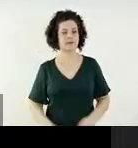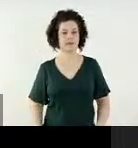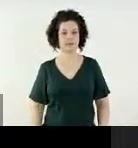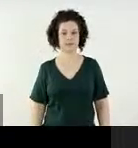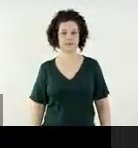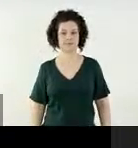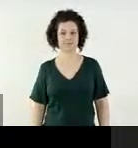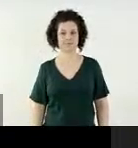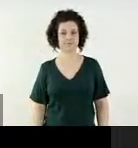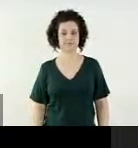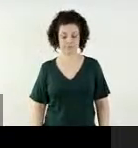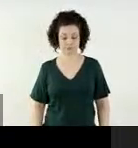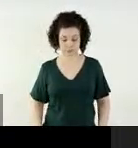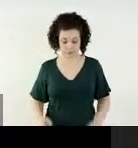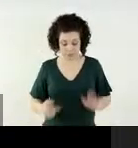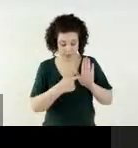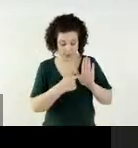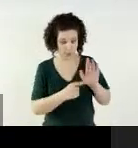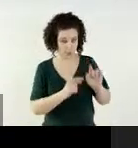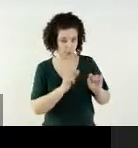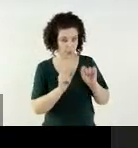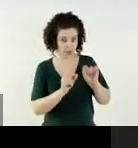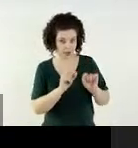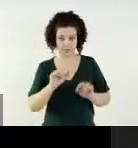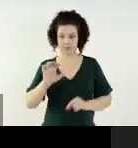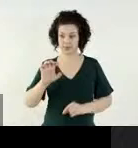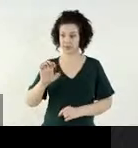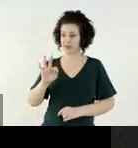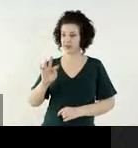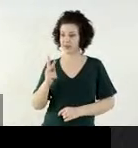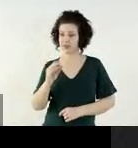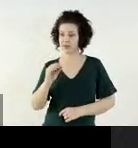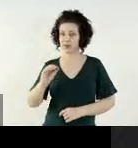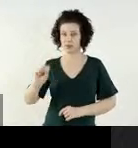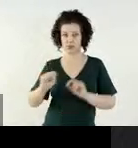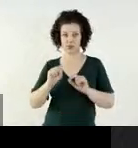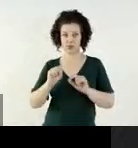ethos. Here is total equivalence.